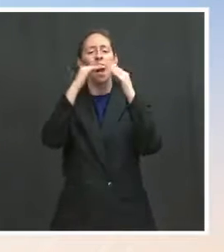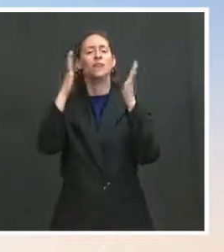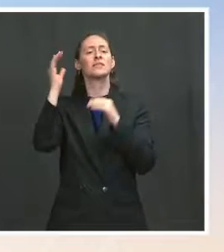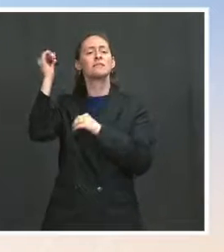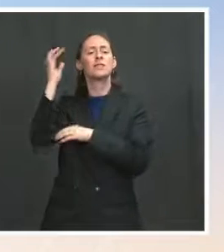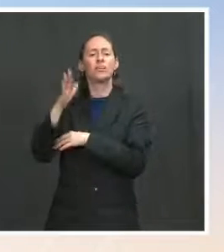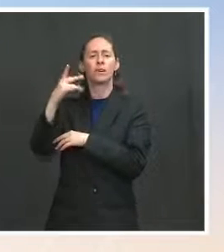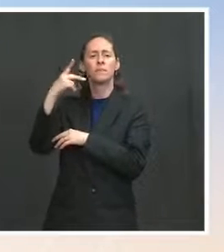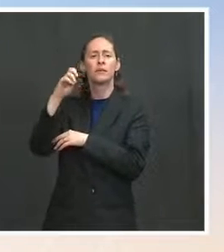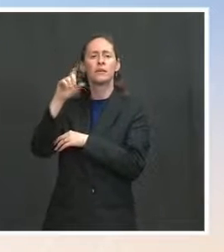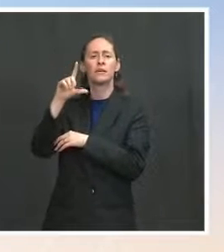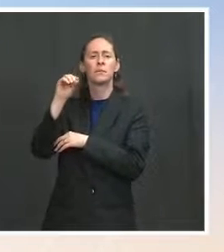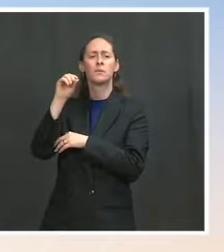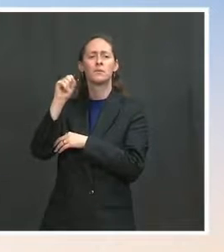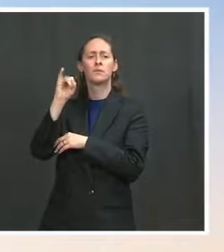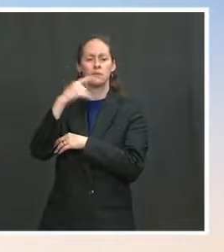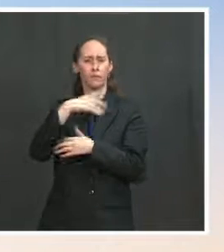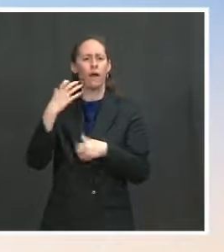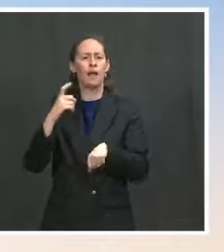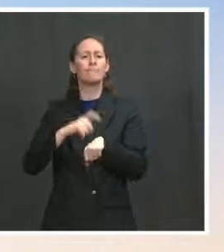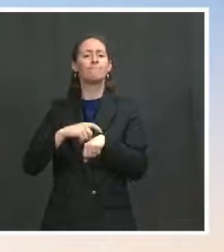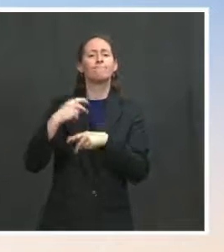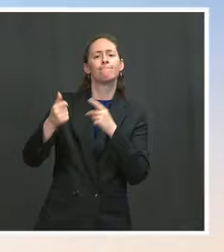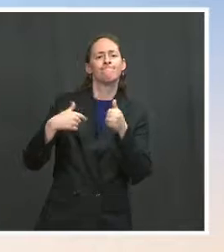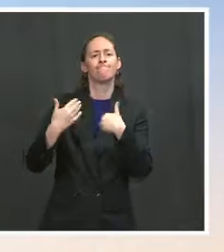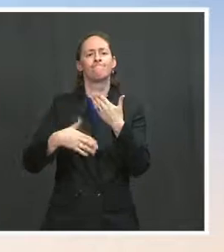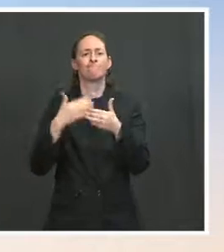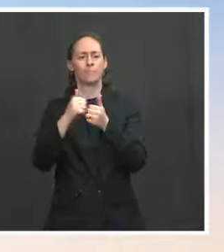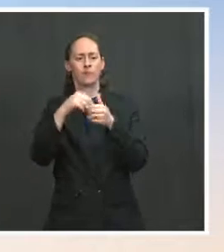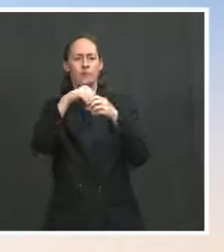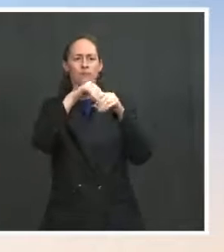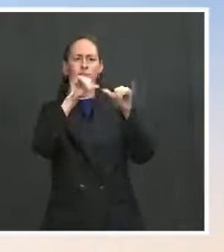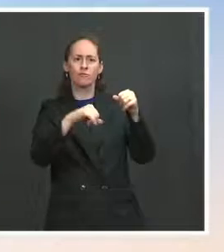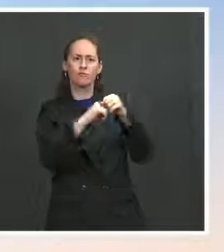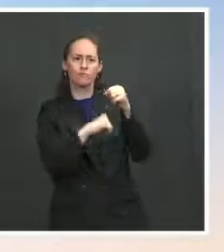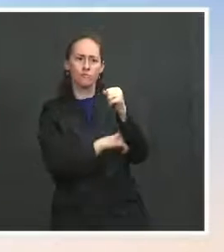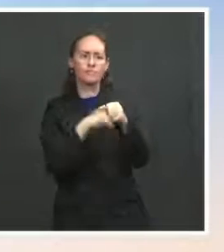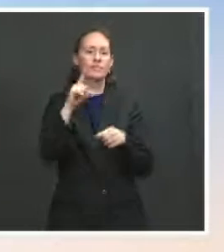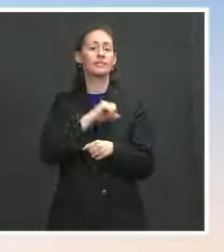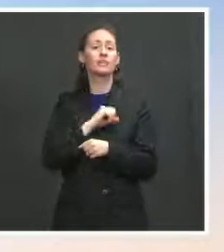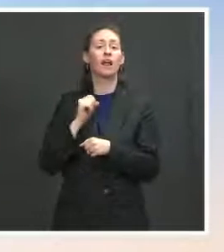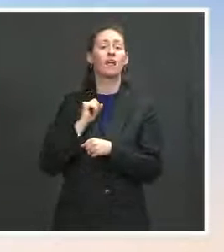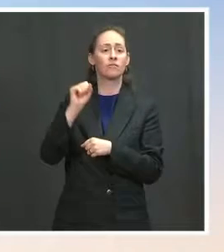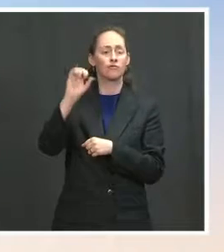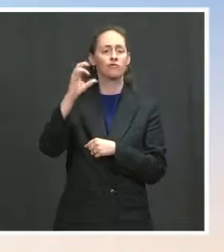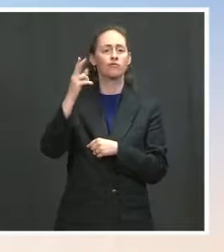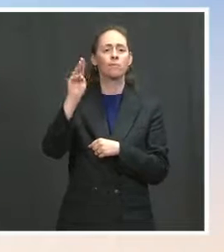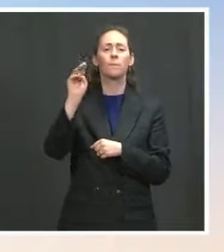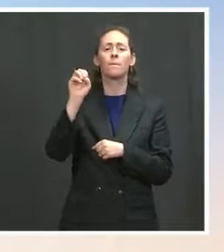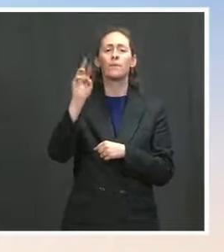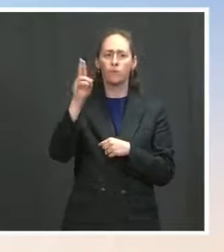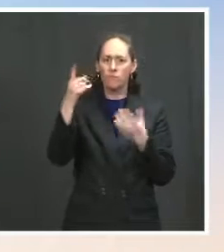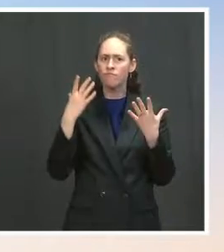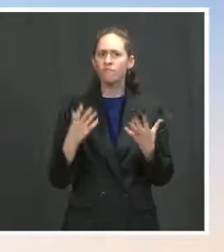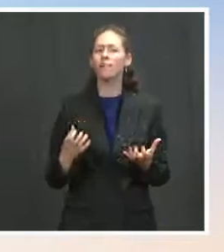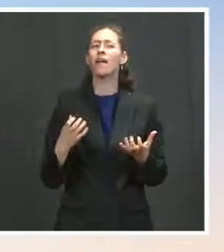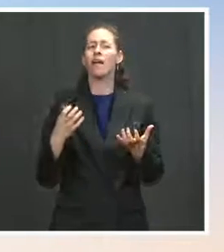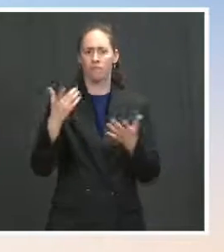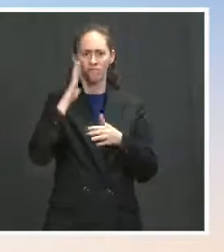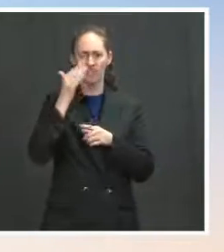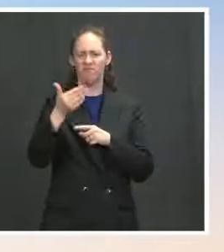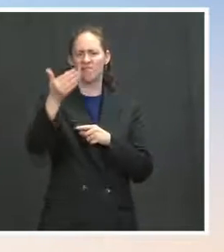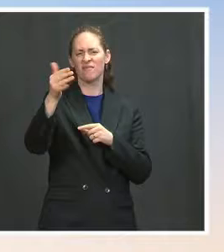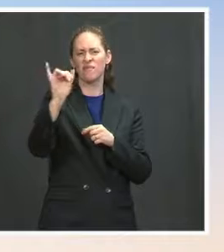We've seen Leader Schumer talk about how he wants to move forward with infrastructure in July. Those are some realities in the timeline, but the